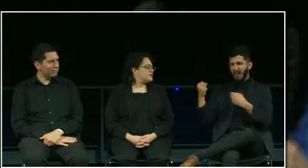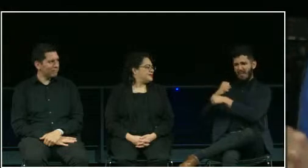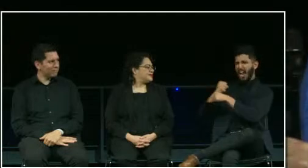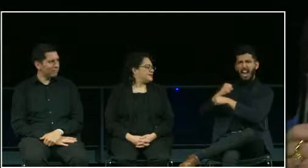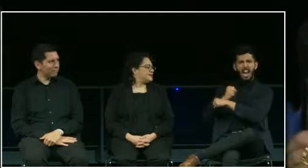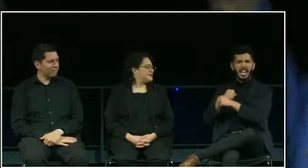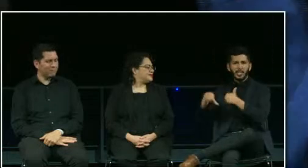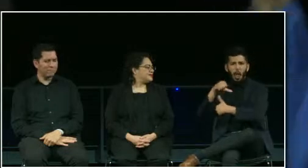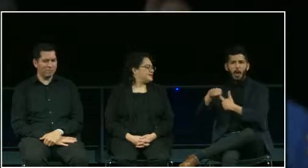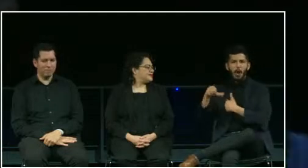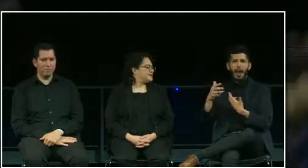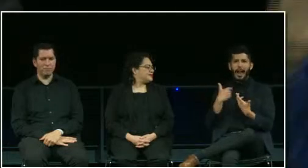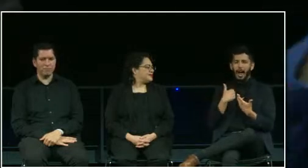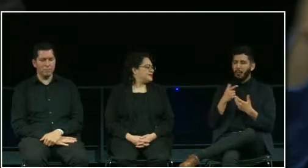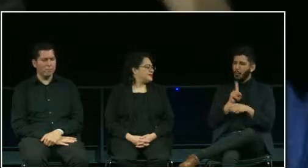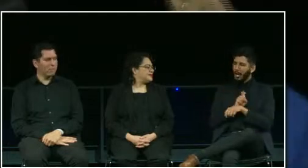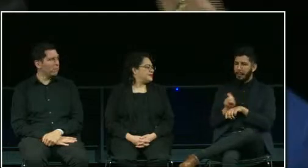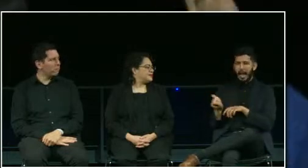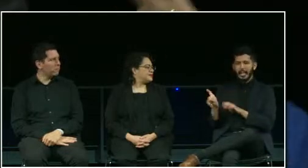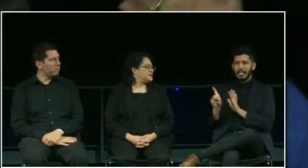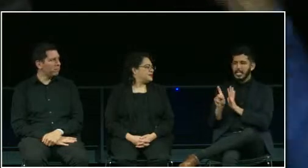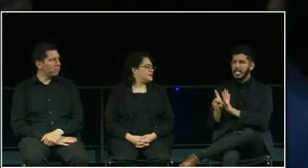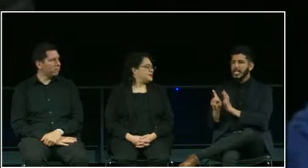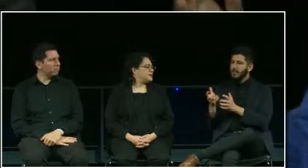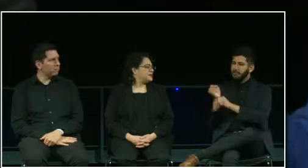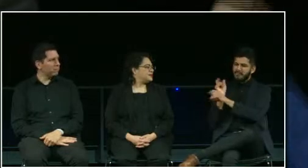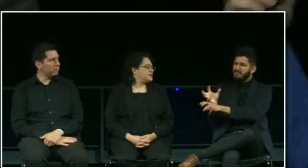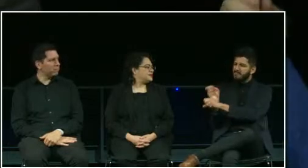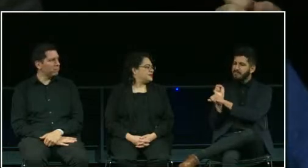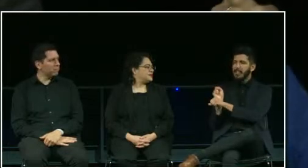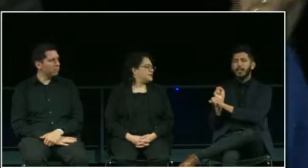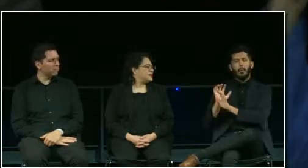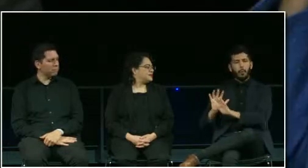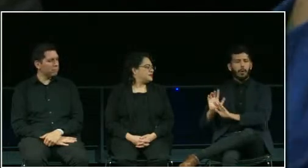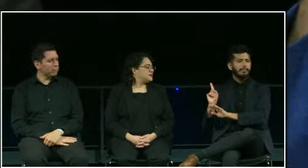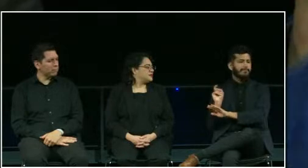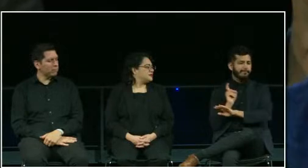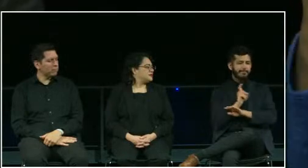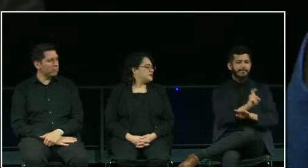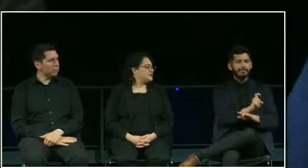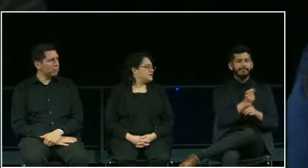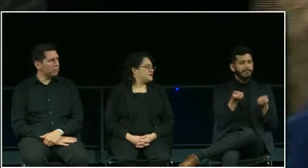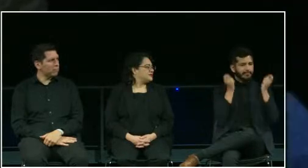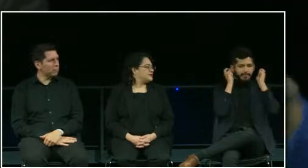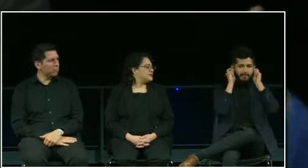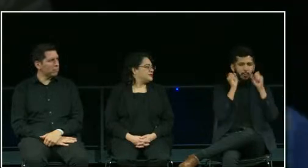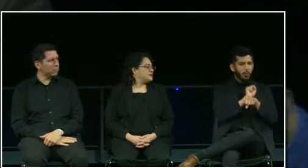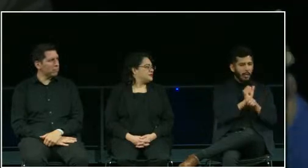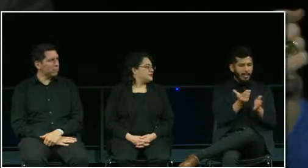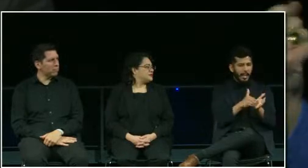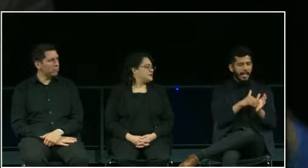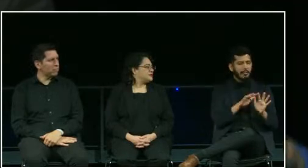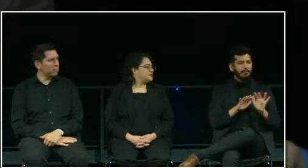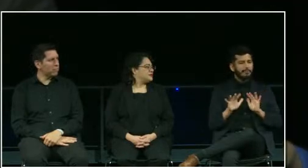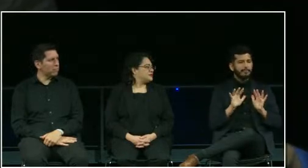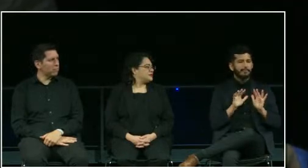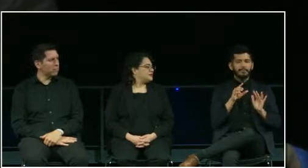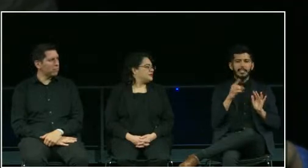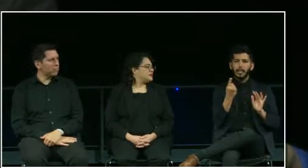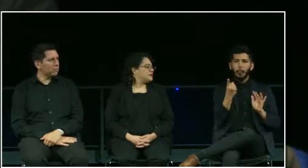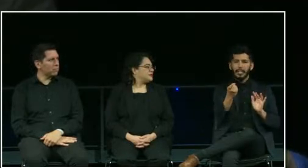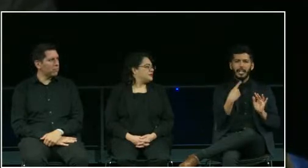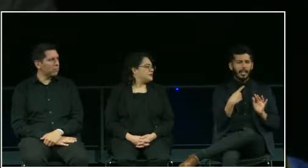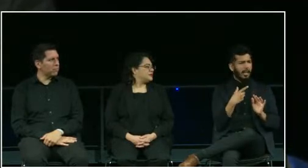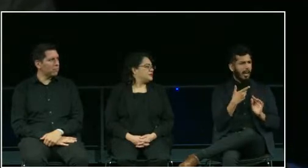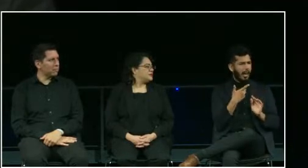and it was, and I walk back. I like lose it completely. I walk back in, and I put the AirPods back in. And Domee's like,